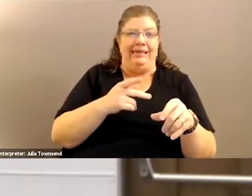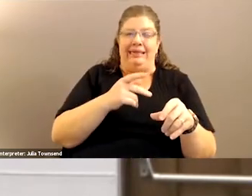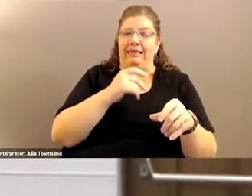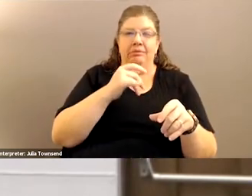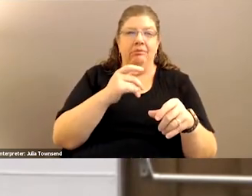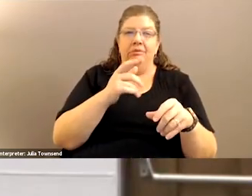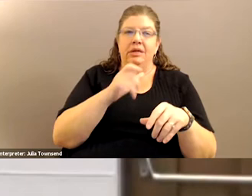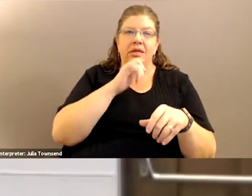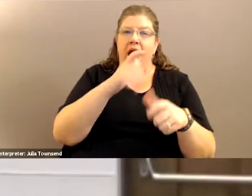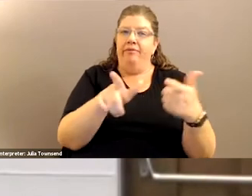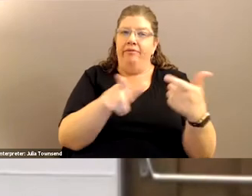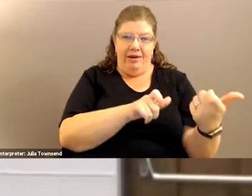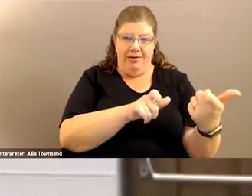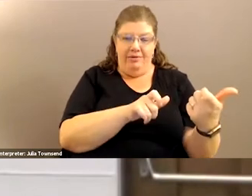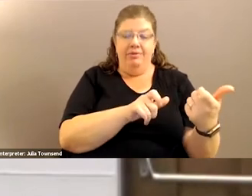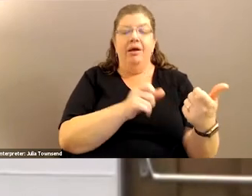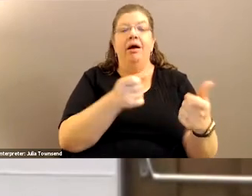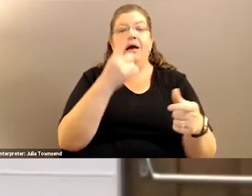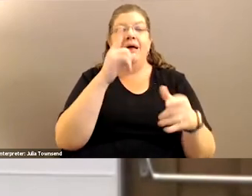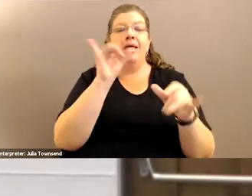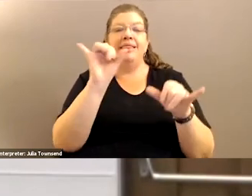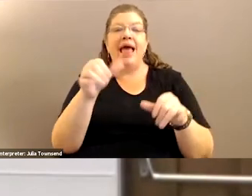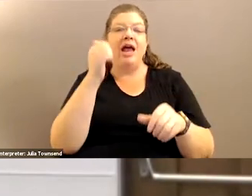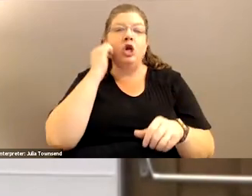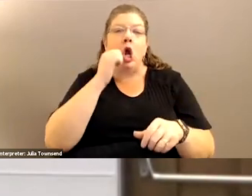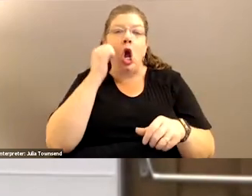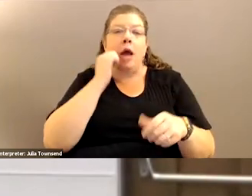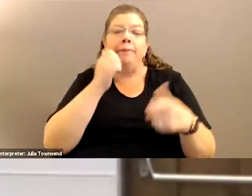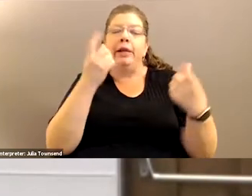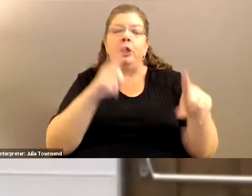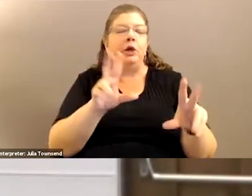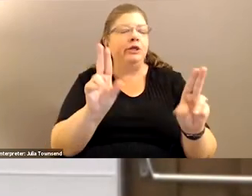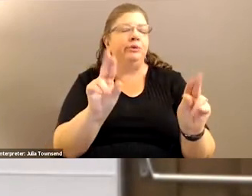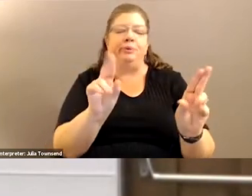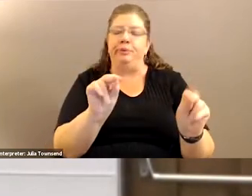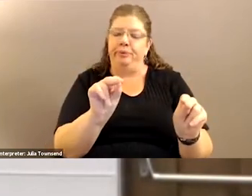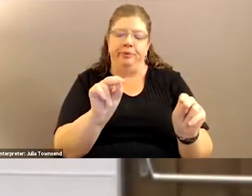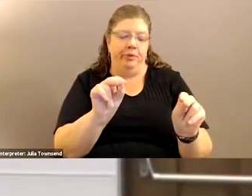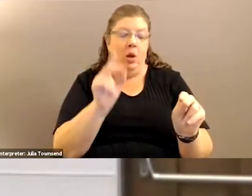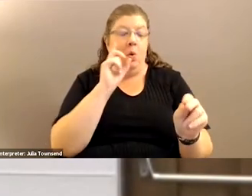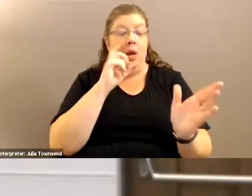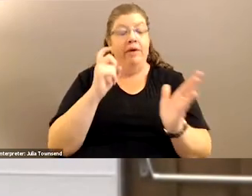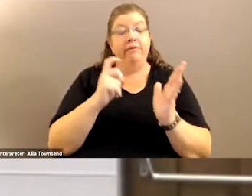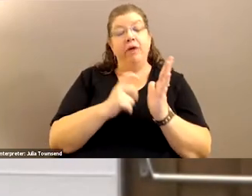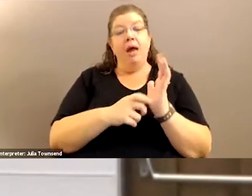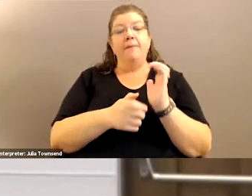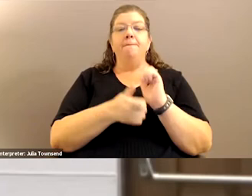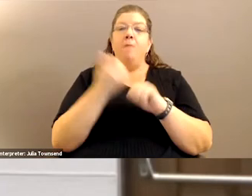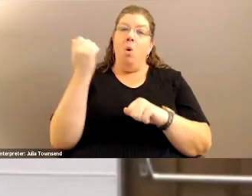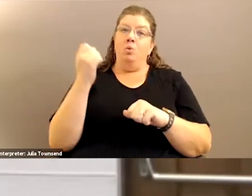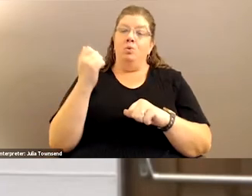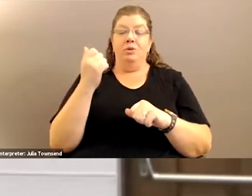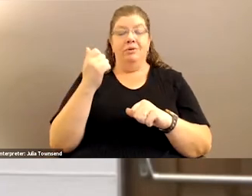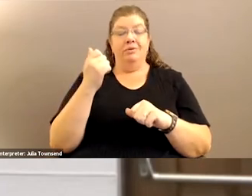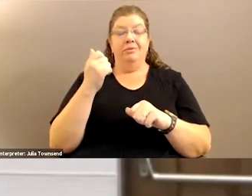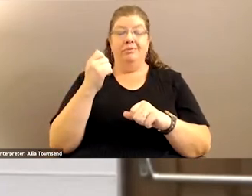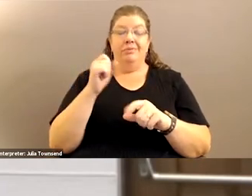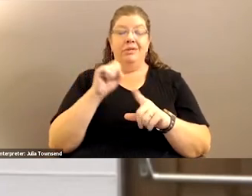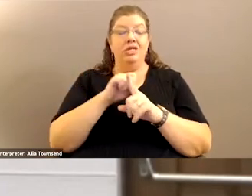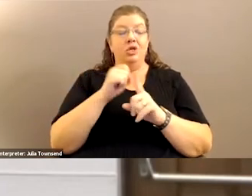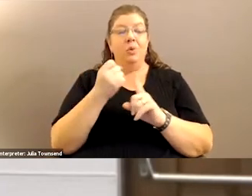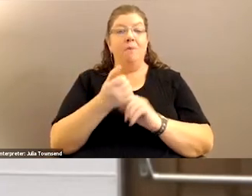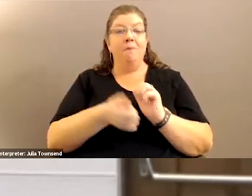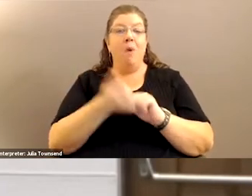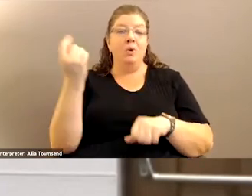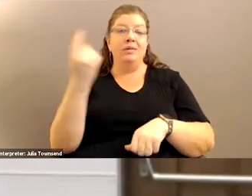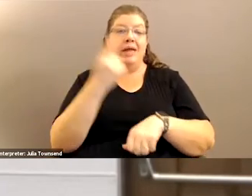lab that is not a common occurrence and what we find in the vast majority of cases is that